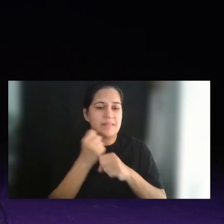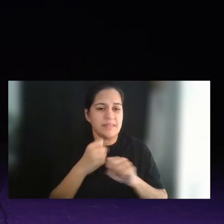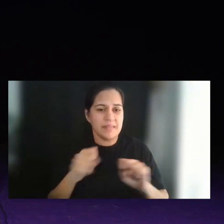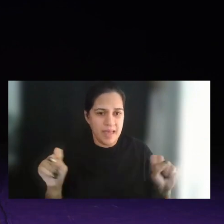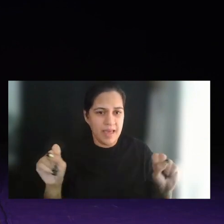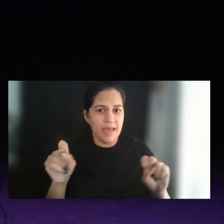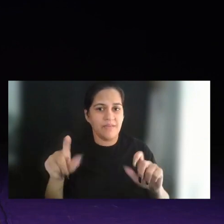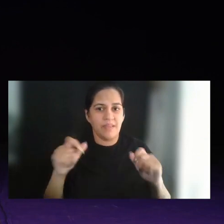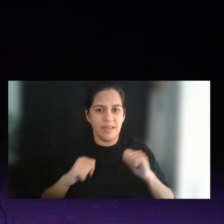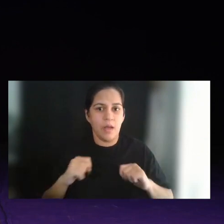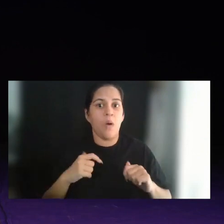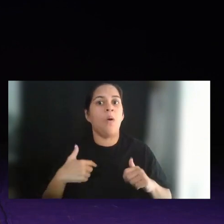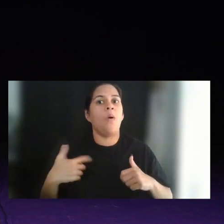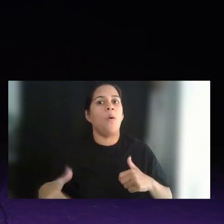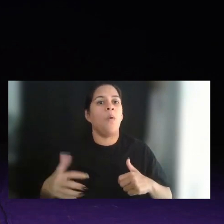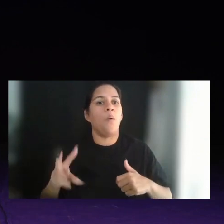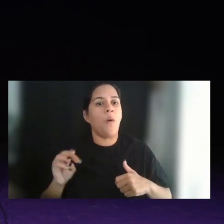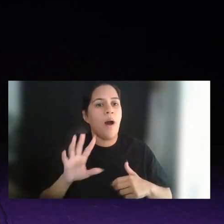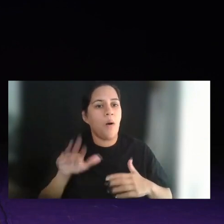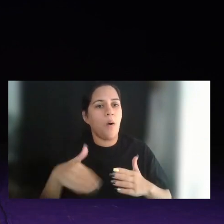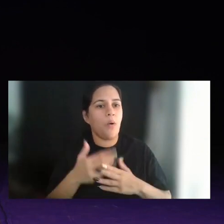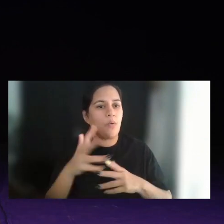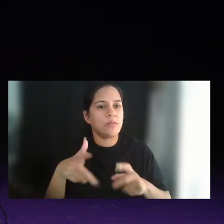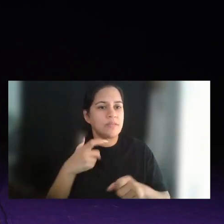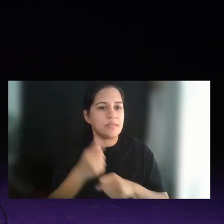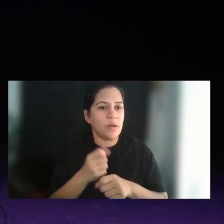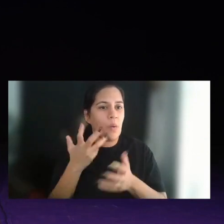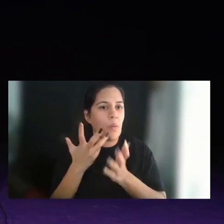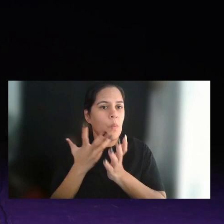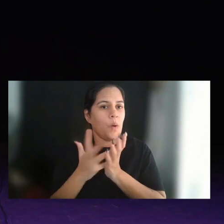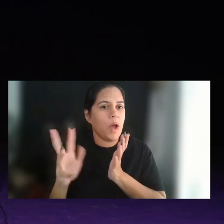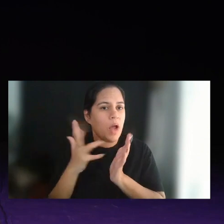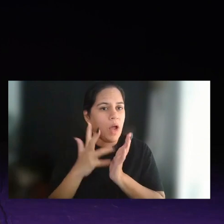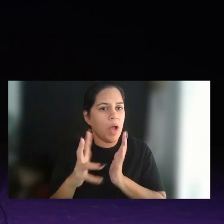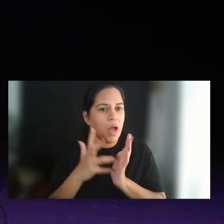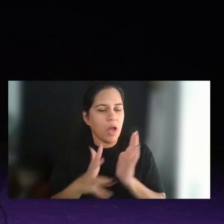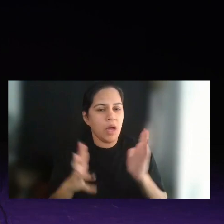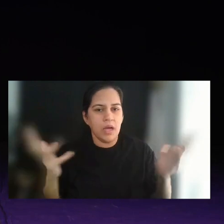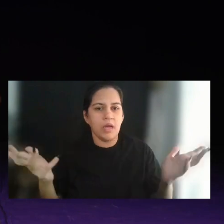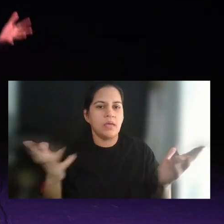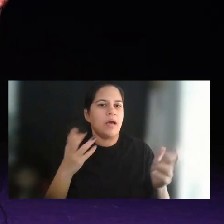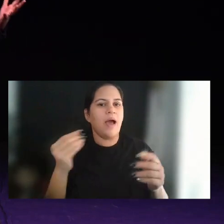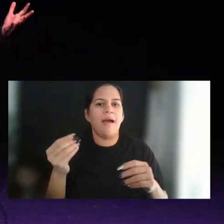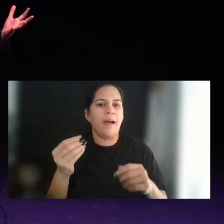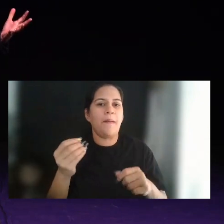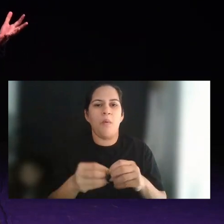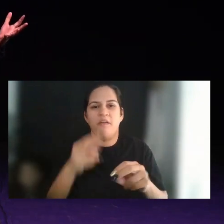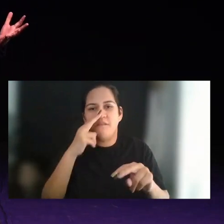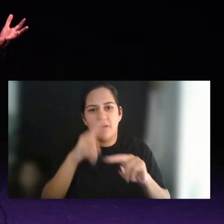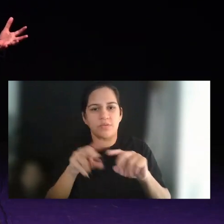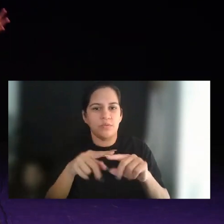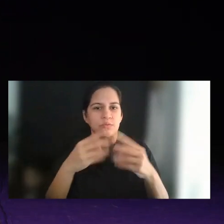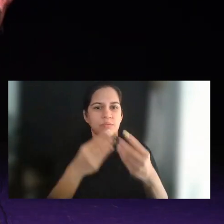those years we wasted. And it actually is more fun to solve the problem.